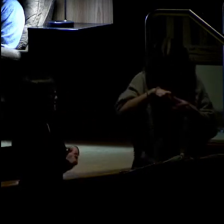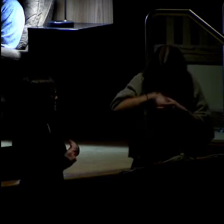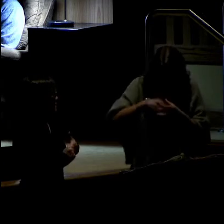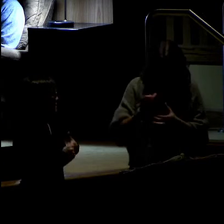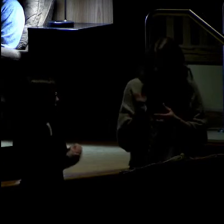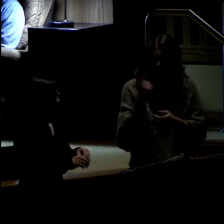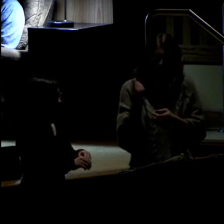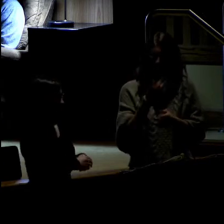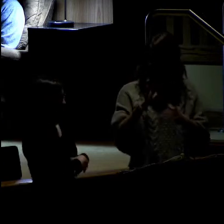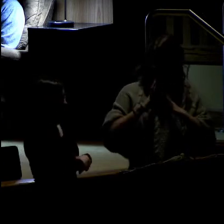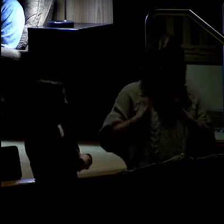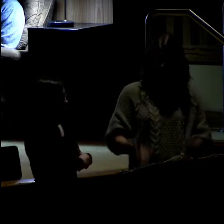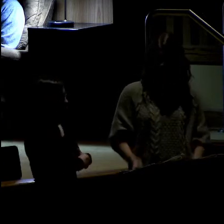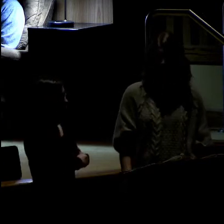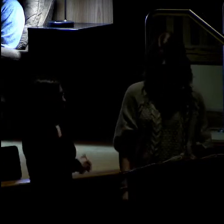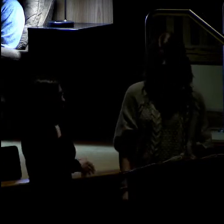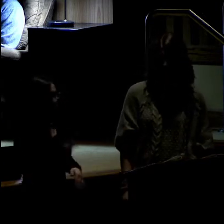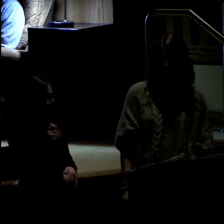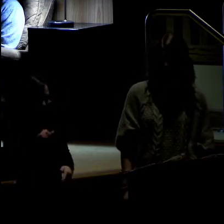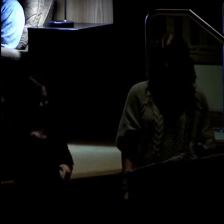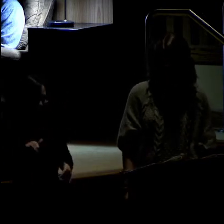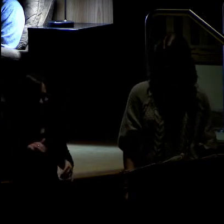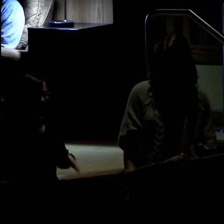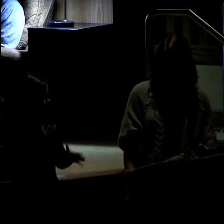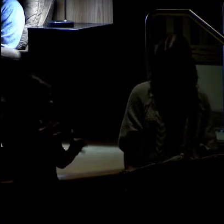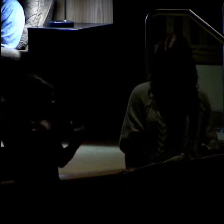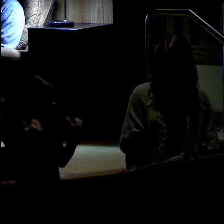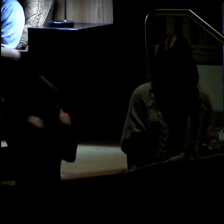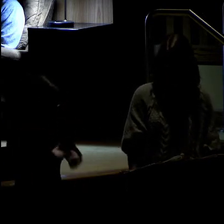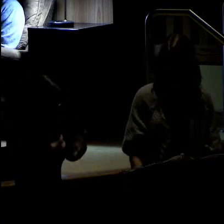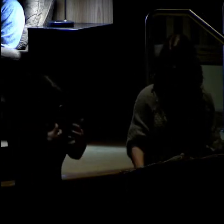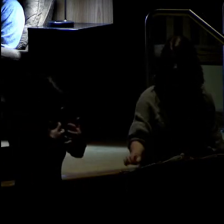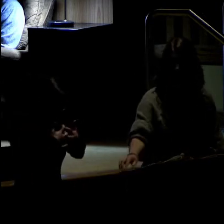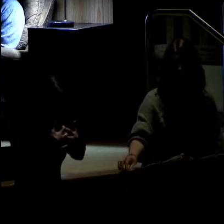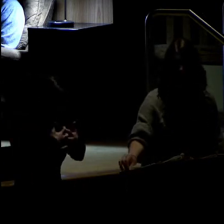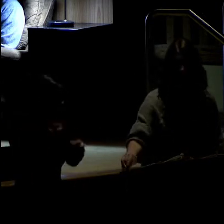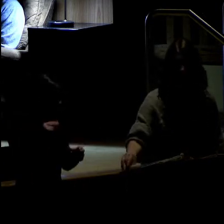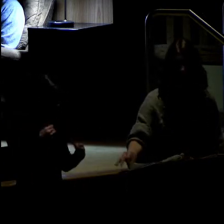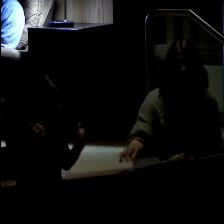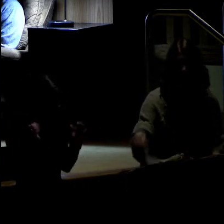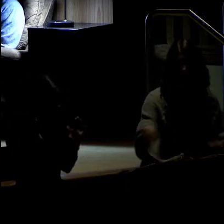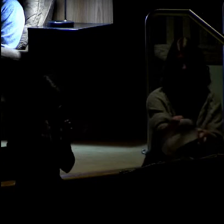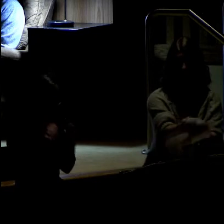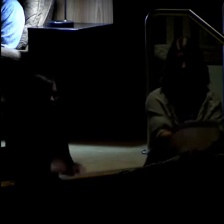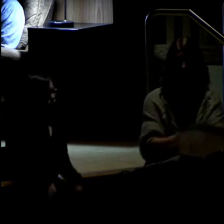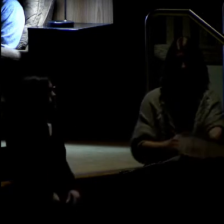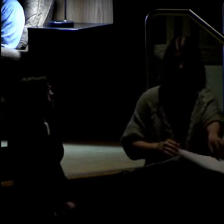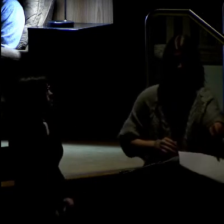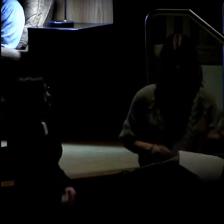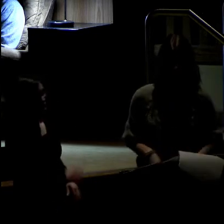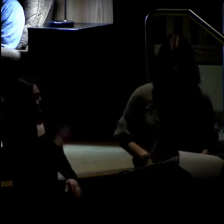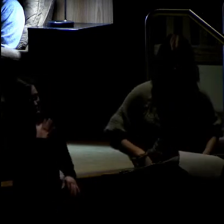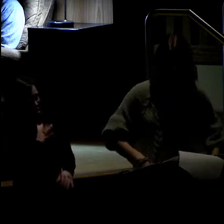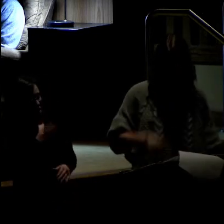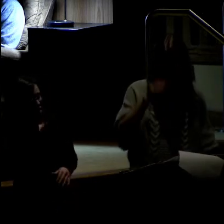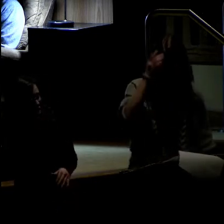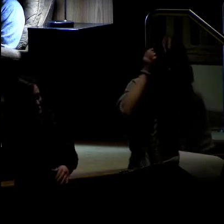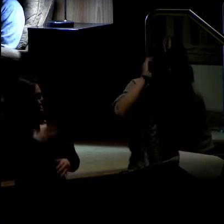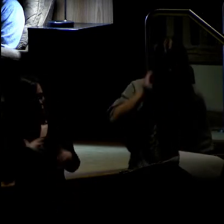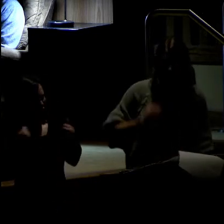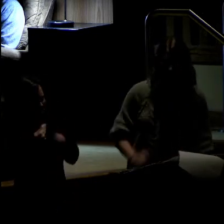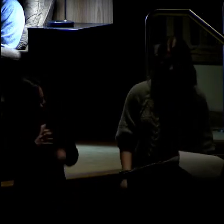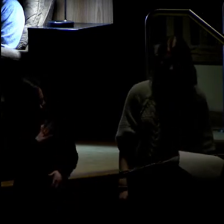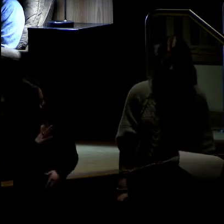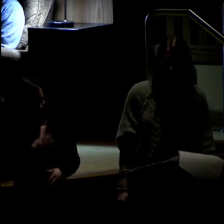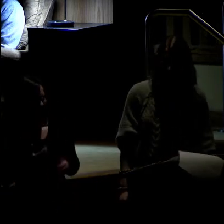do. They're fine. And Becky, you can't even button your winter coat. It's so small. It's okay, Mom. I always got too hot when I buttoned it up anyways. And Katie, wouldn't you like a new